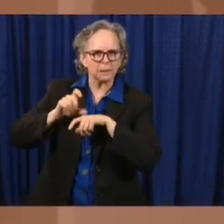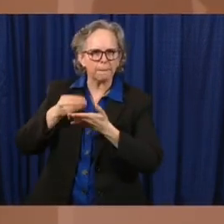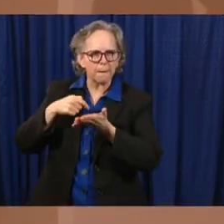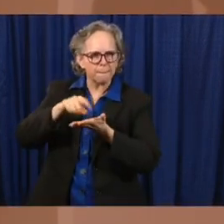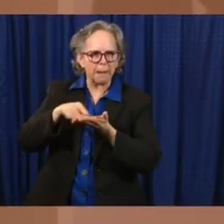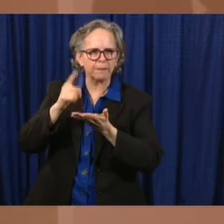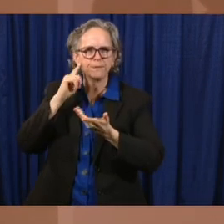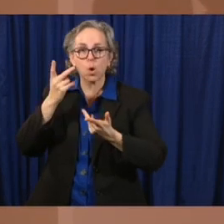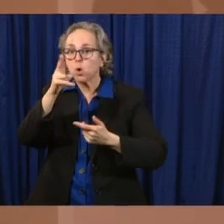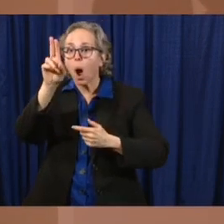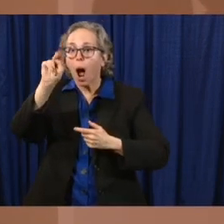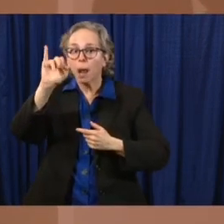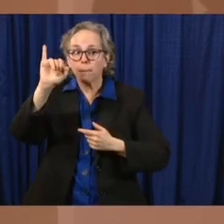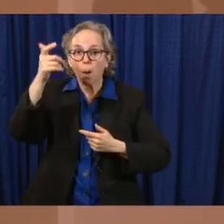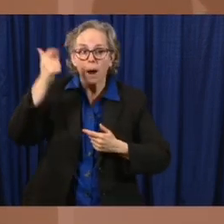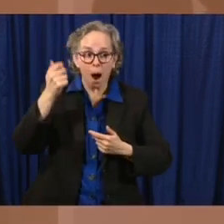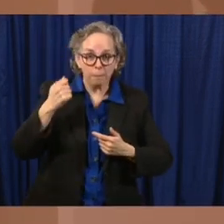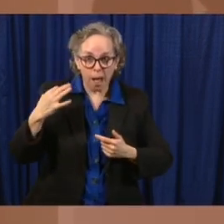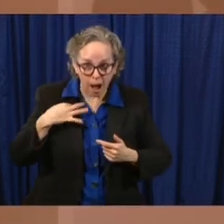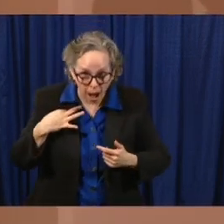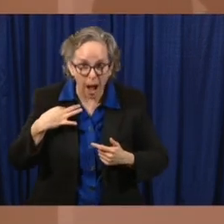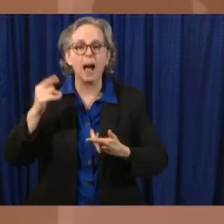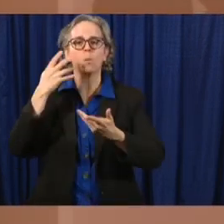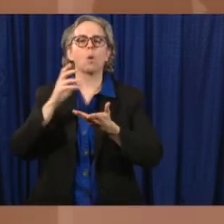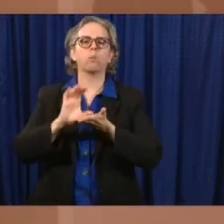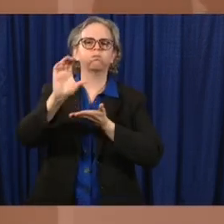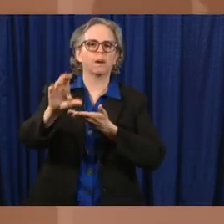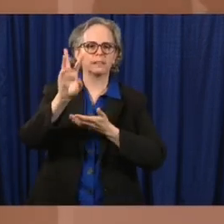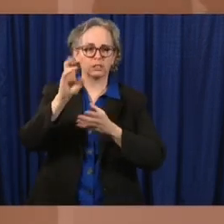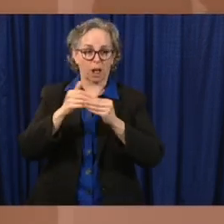And so, Kim, would you like to address that, please?